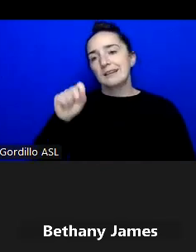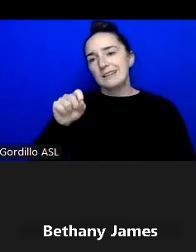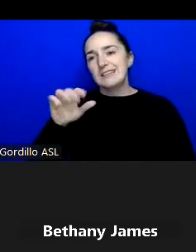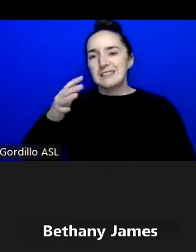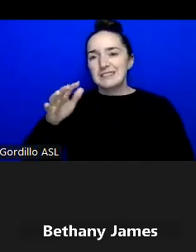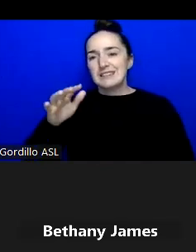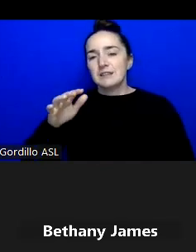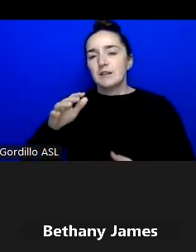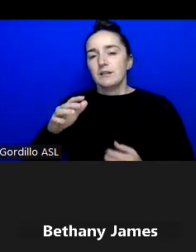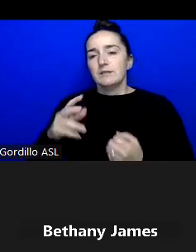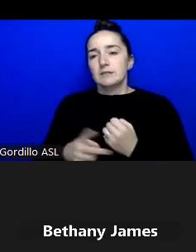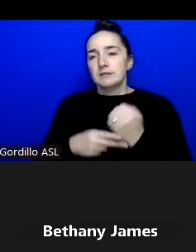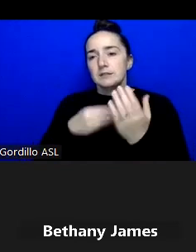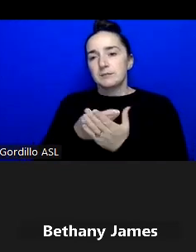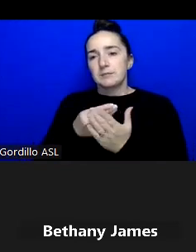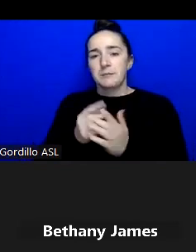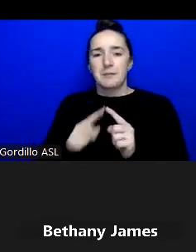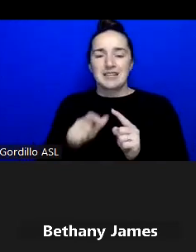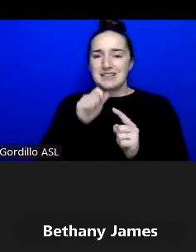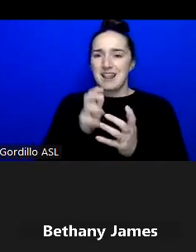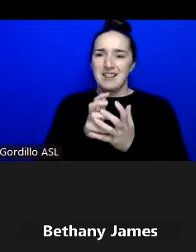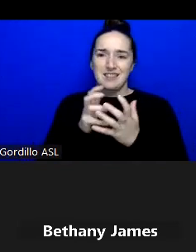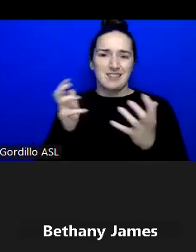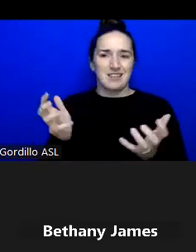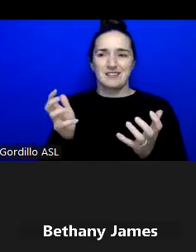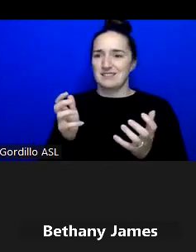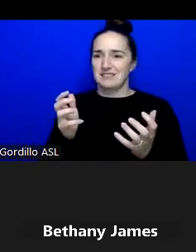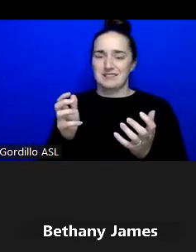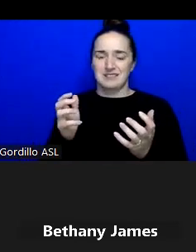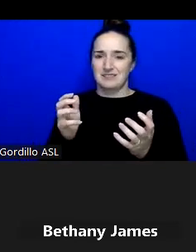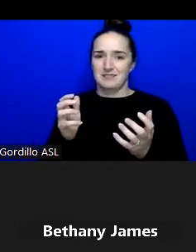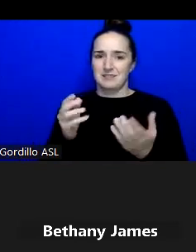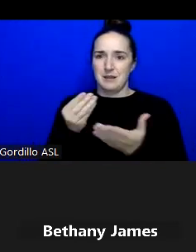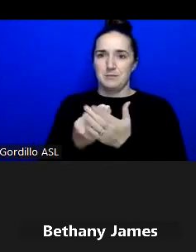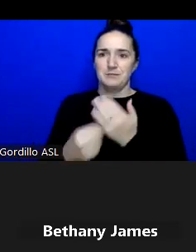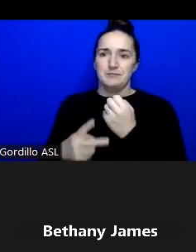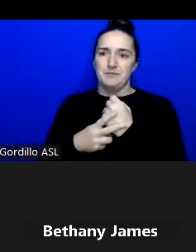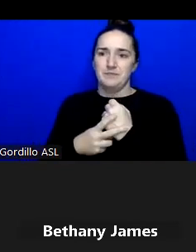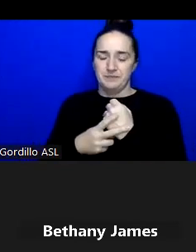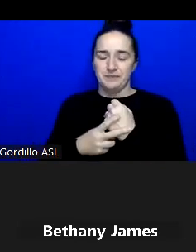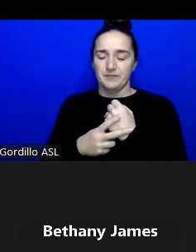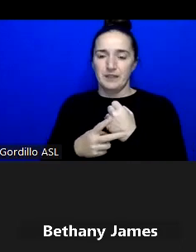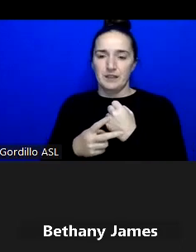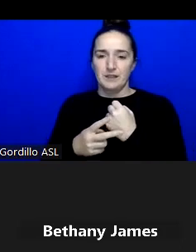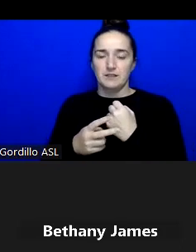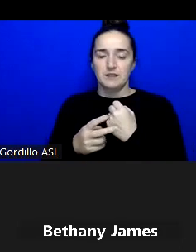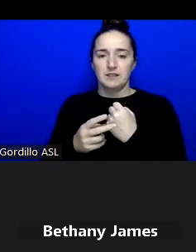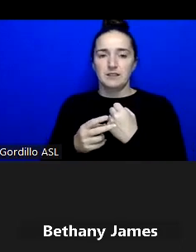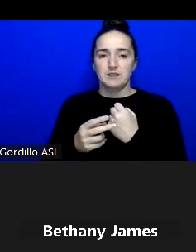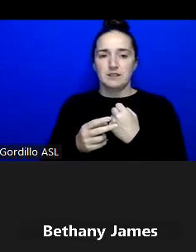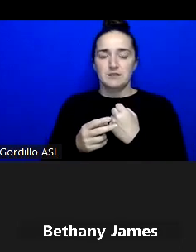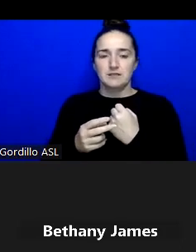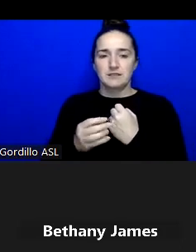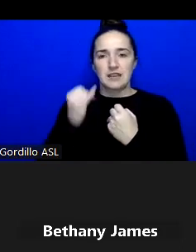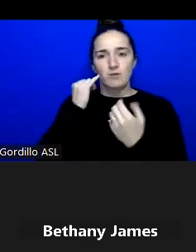relatively, but not really a ton of difference in the grand scheme of things for where a lot of people are going to fall compared to even more